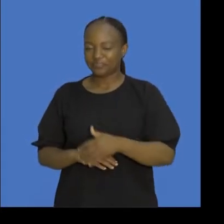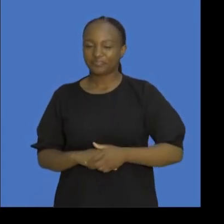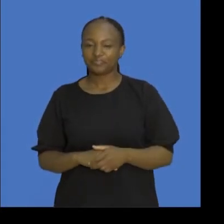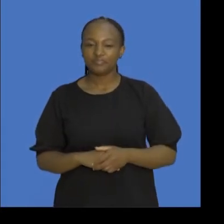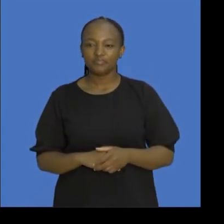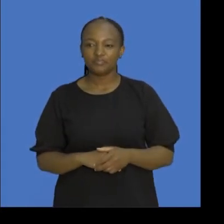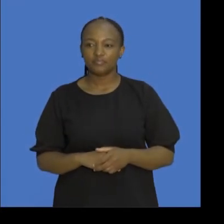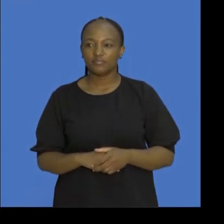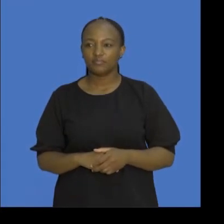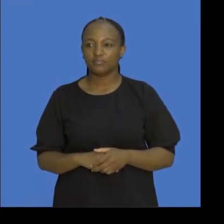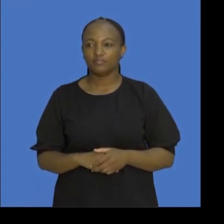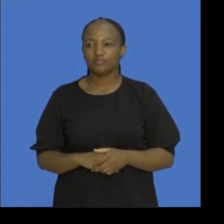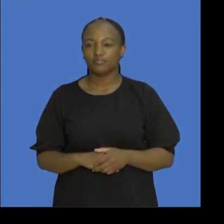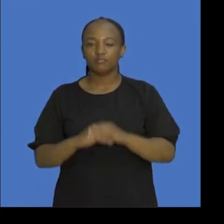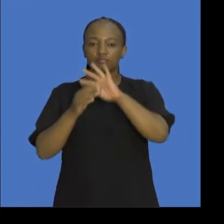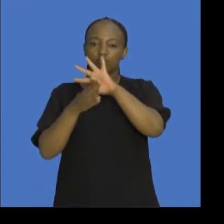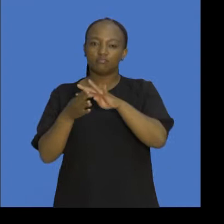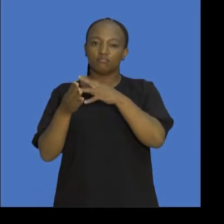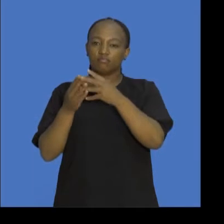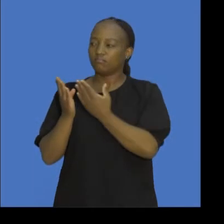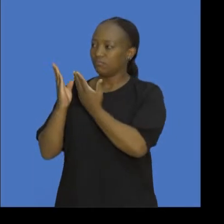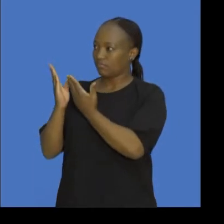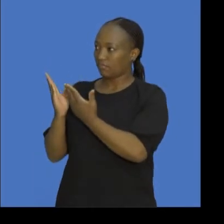an actual table how we can do this.